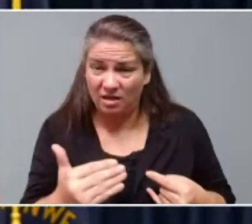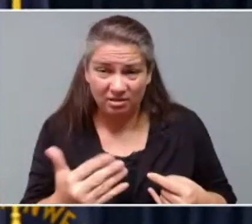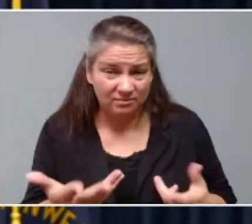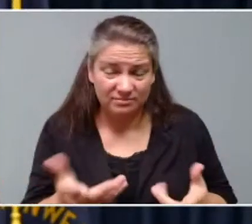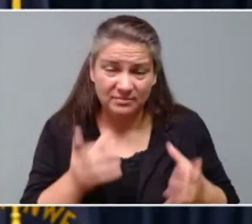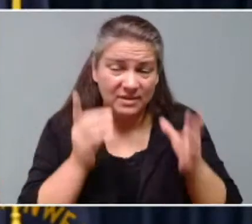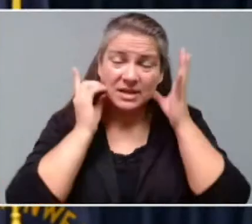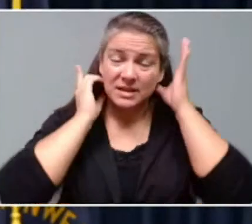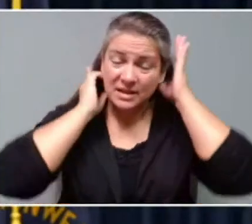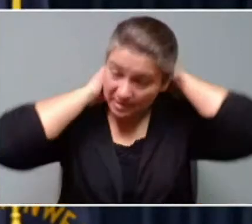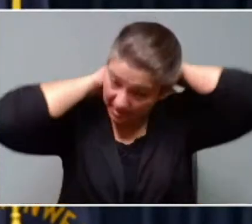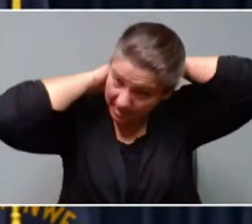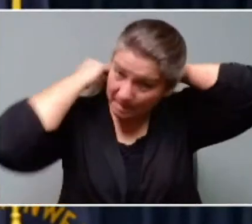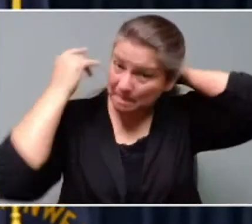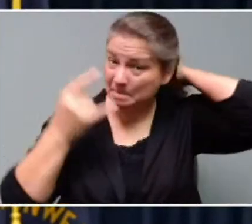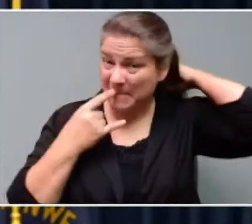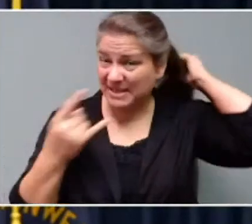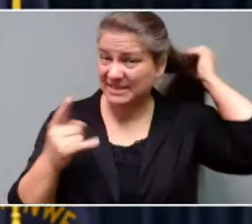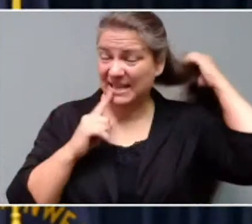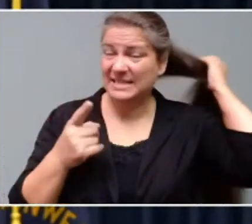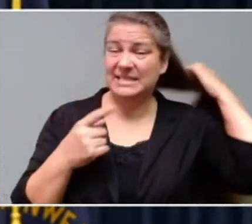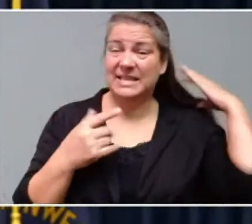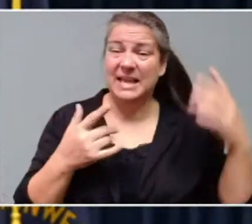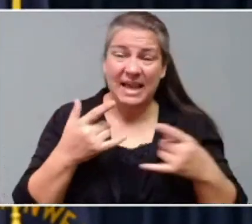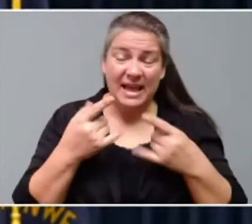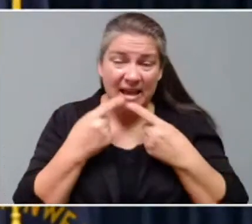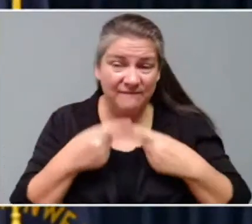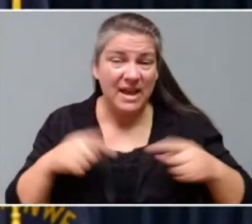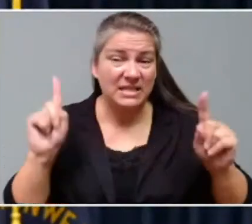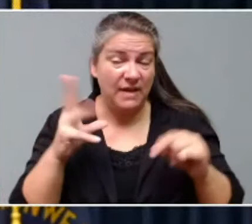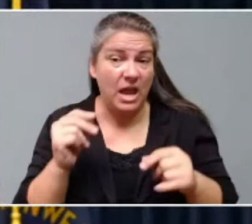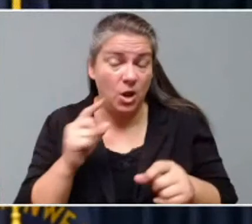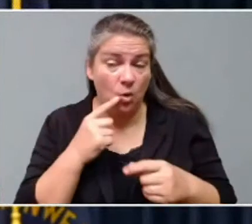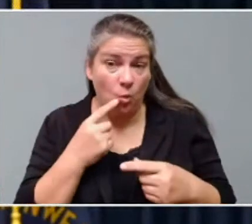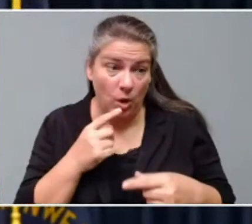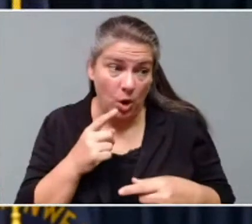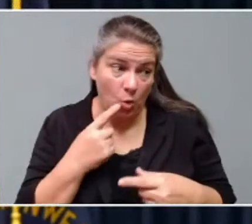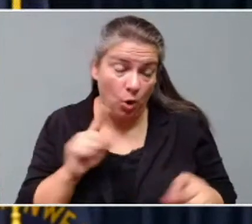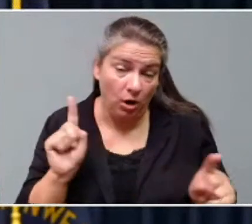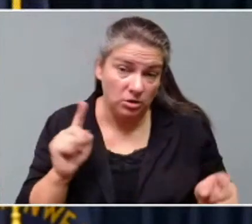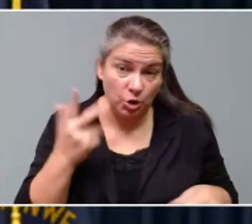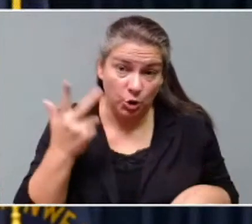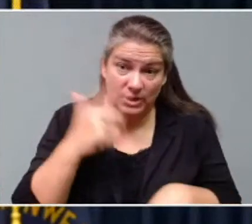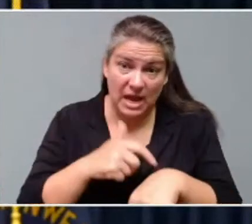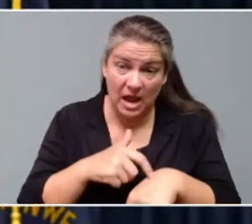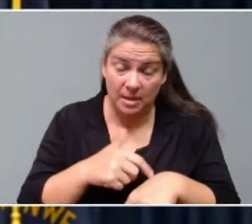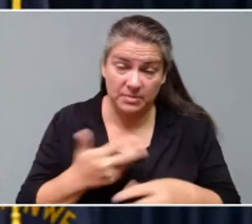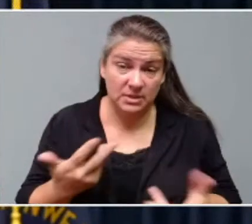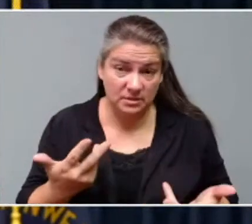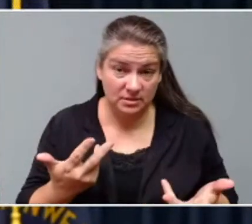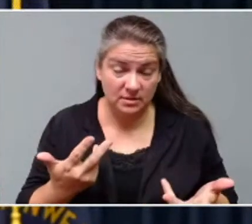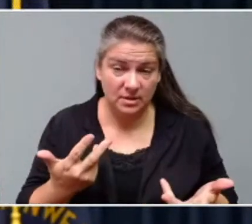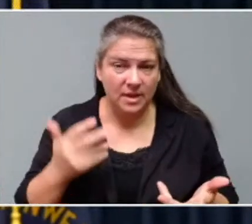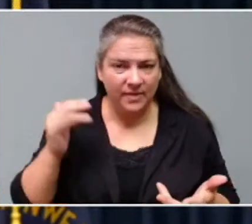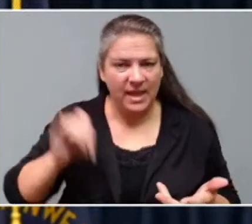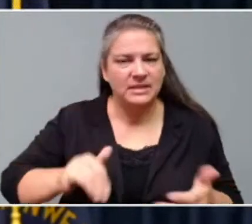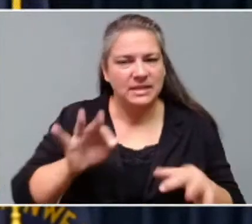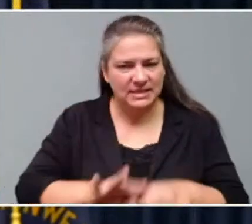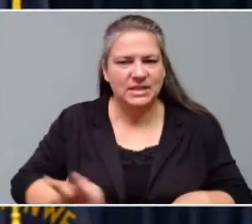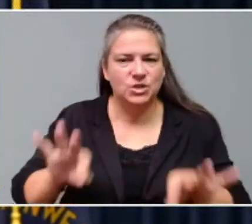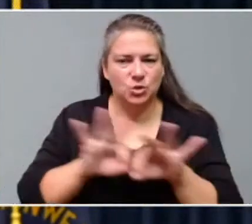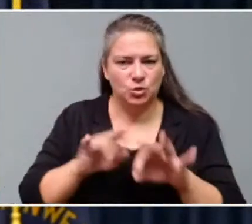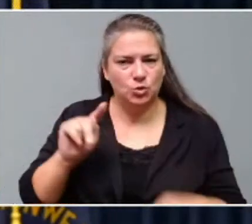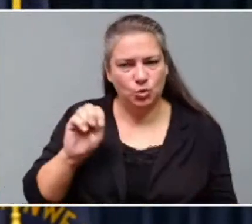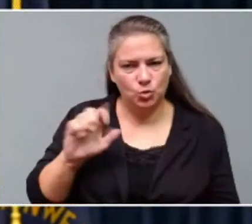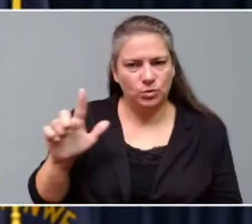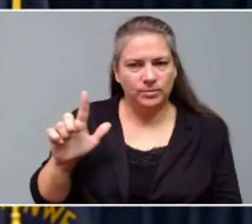most effective tool, and it's worked 3 times against 3 surges. So that will be an essential tool for how